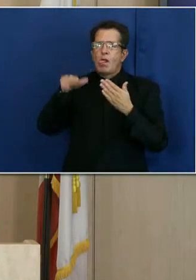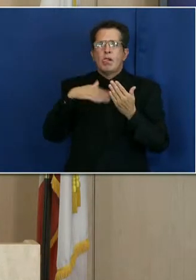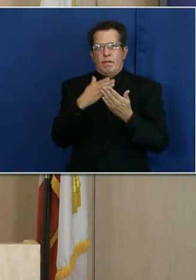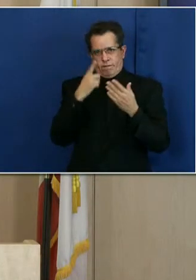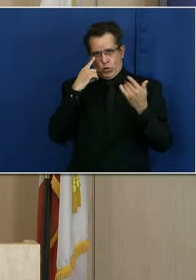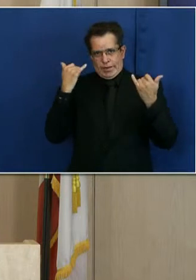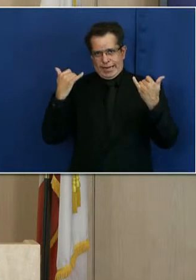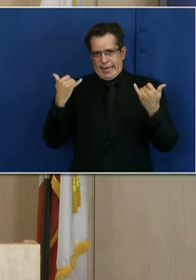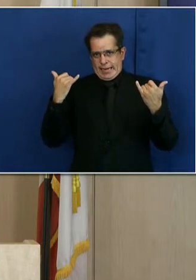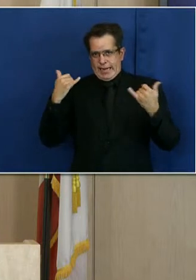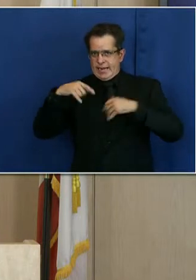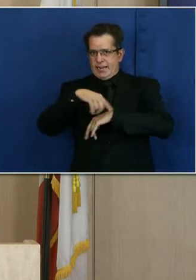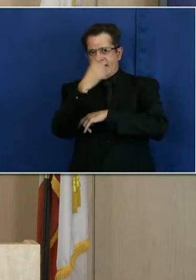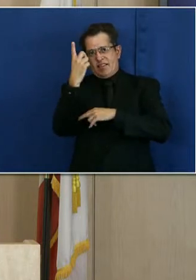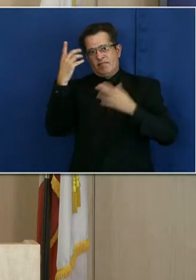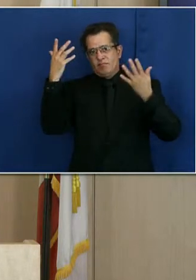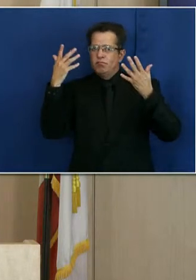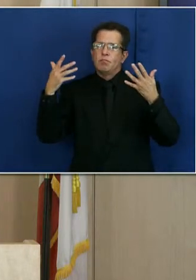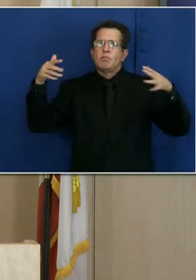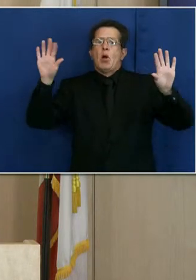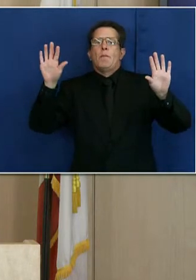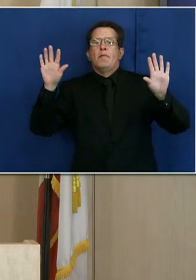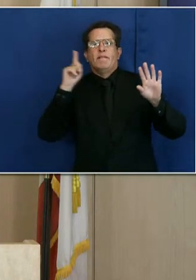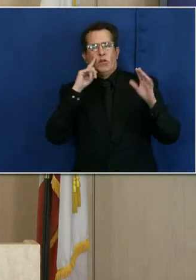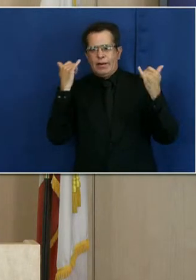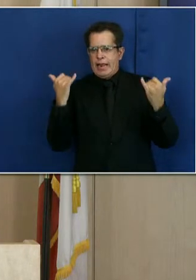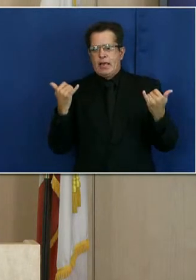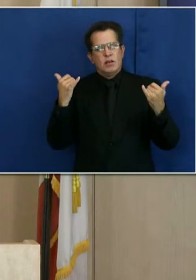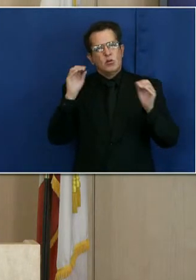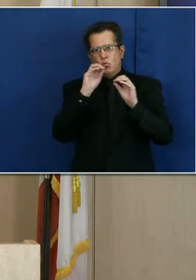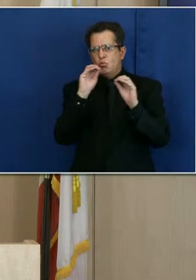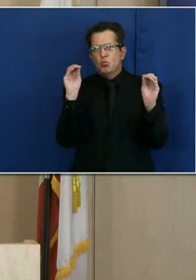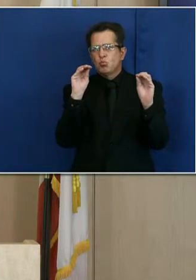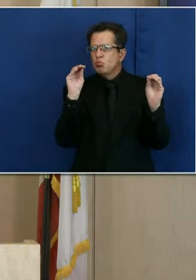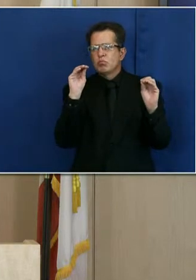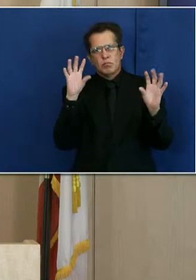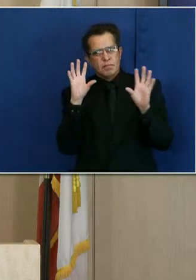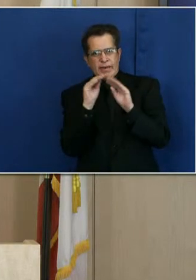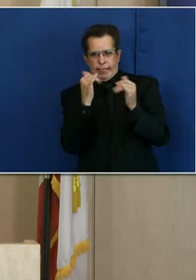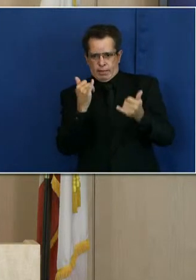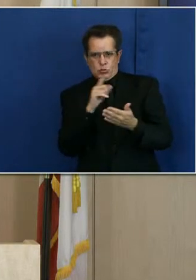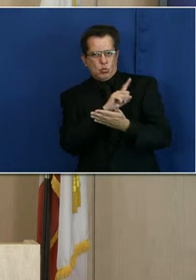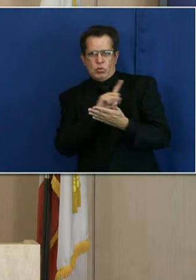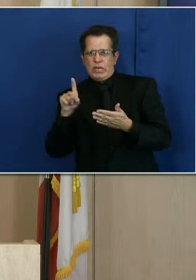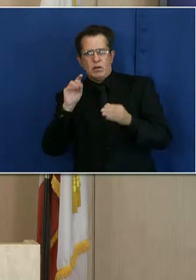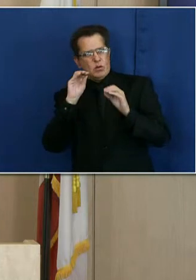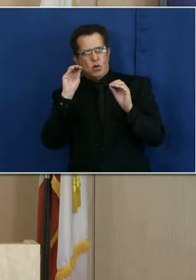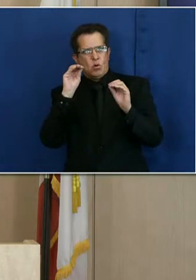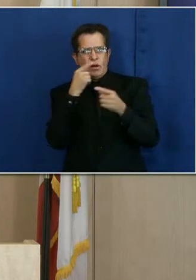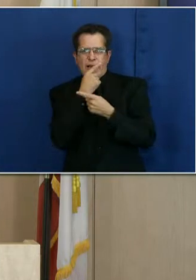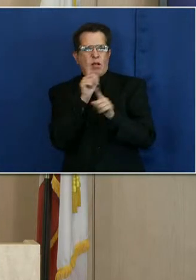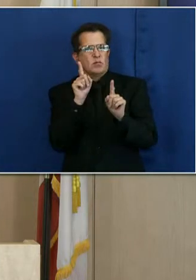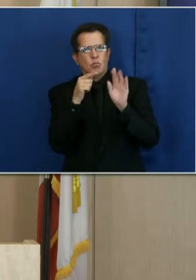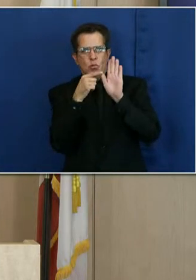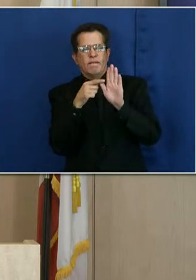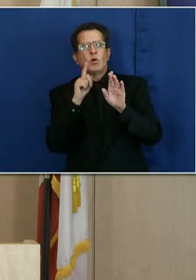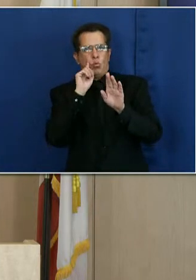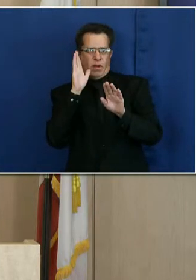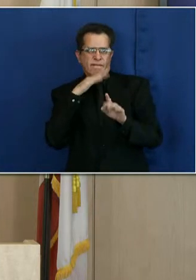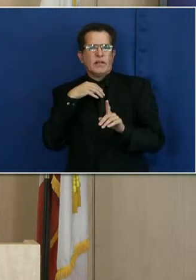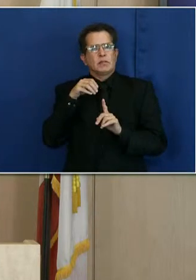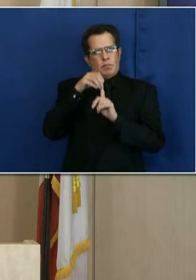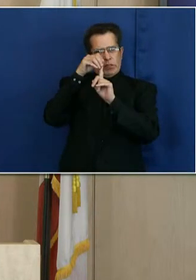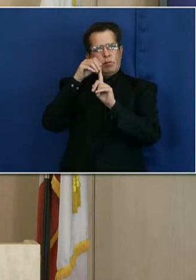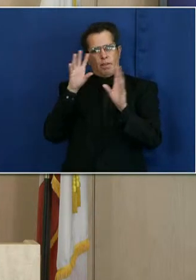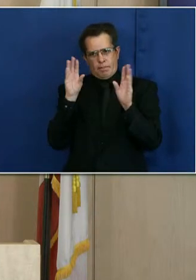today. We are not scheduled for further briefings this week. However, there is a special meeting of